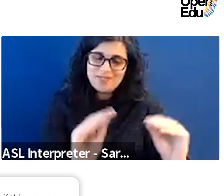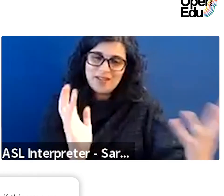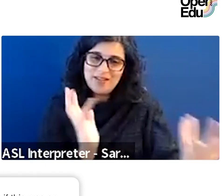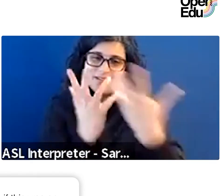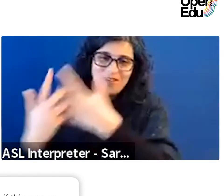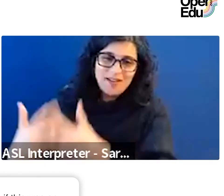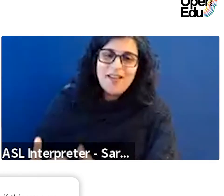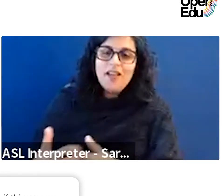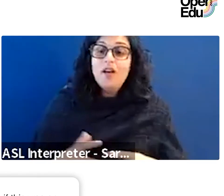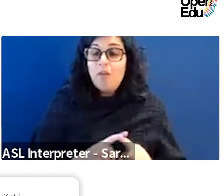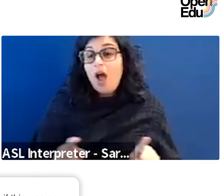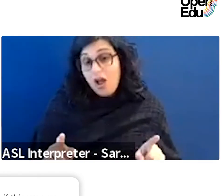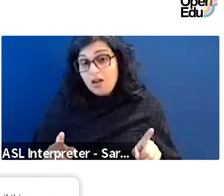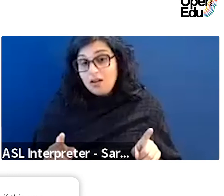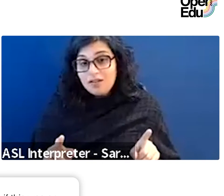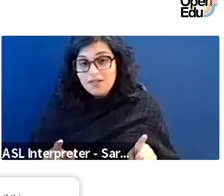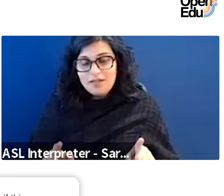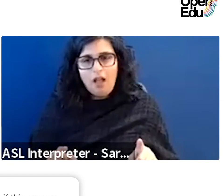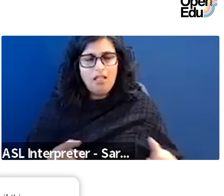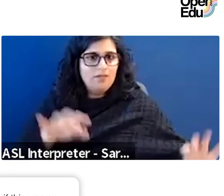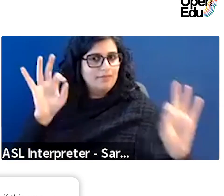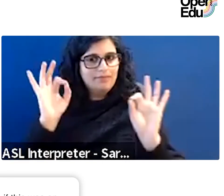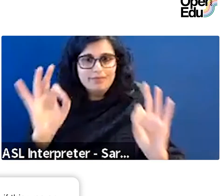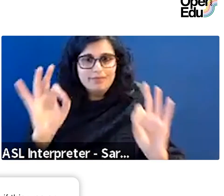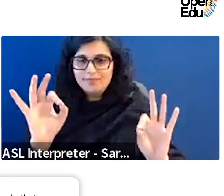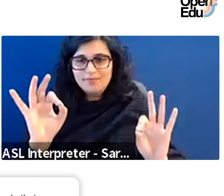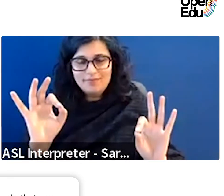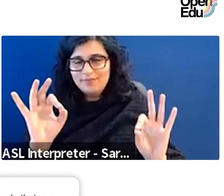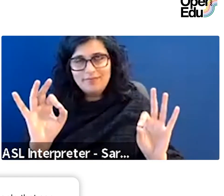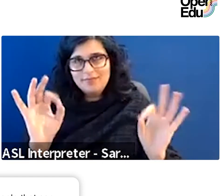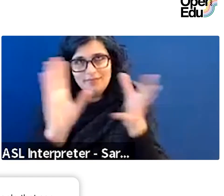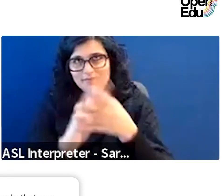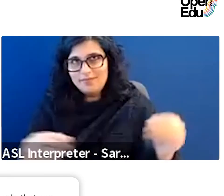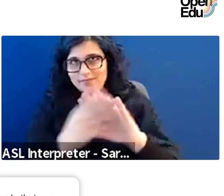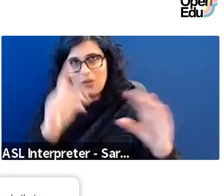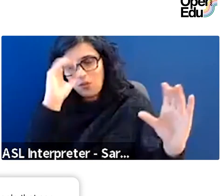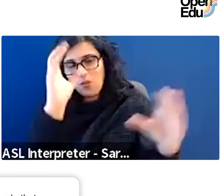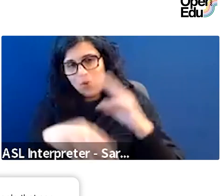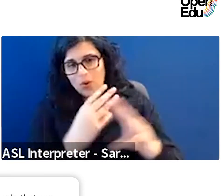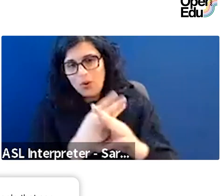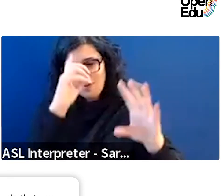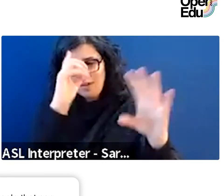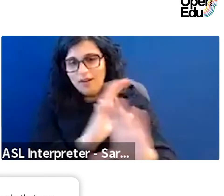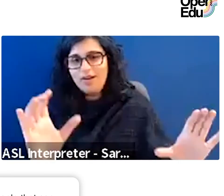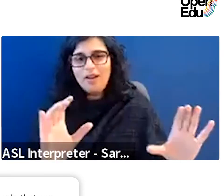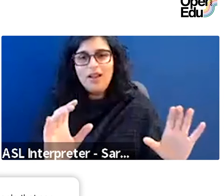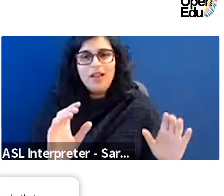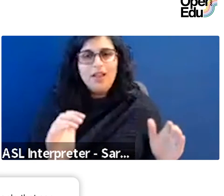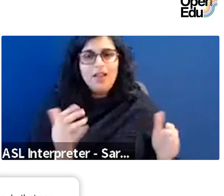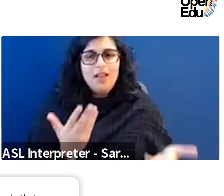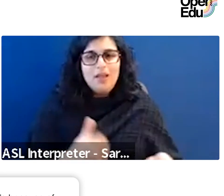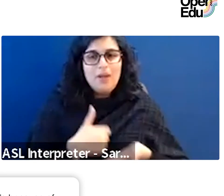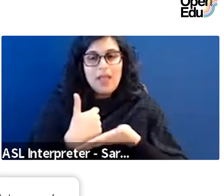if this was an idealistic store, it would also help people that can maybe not put